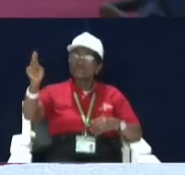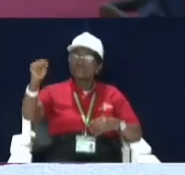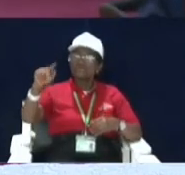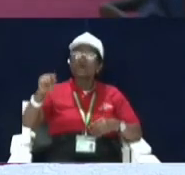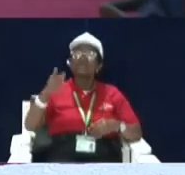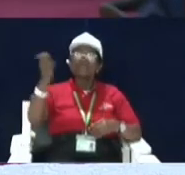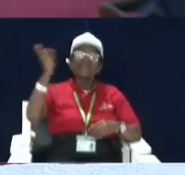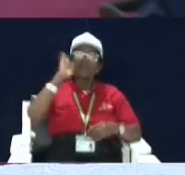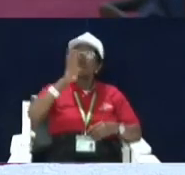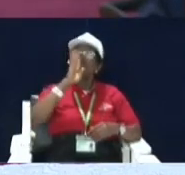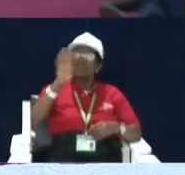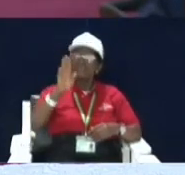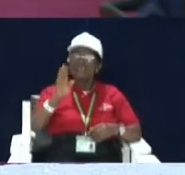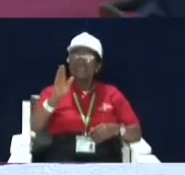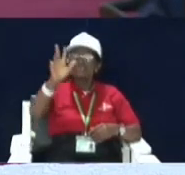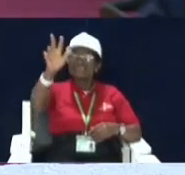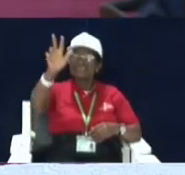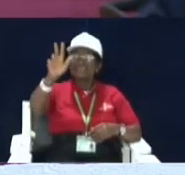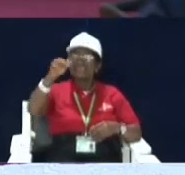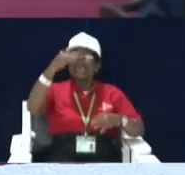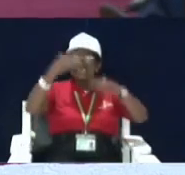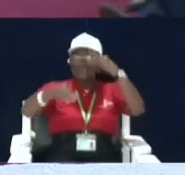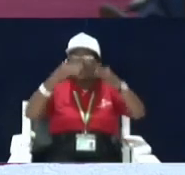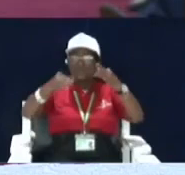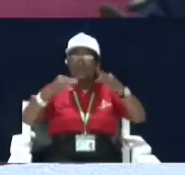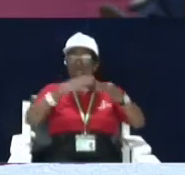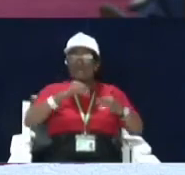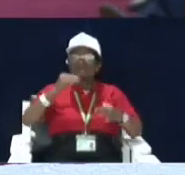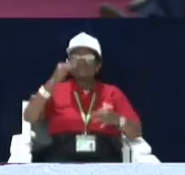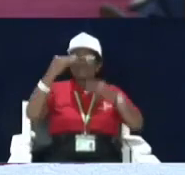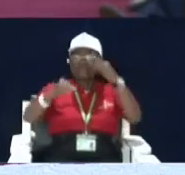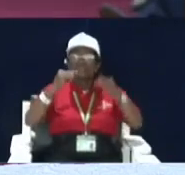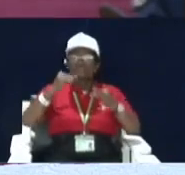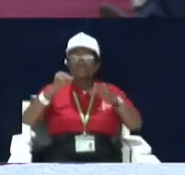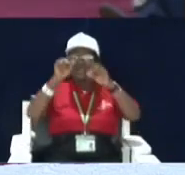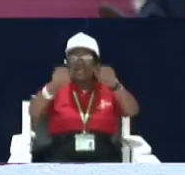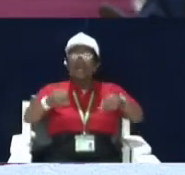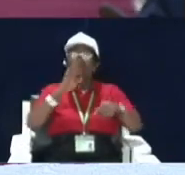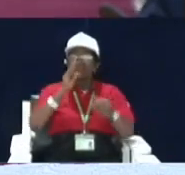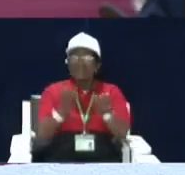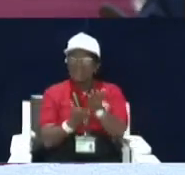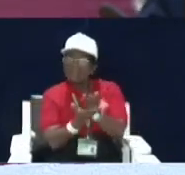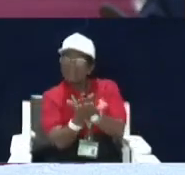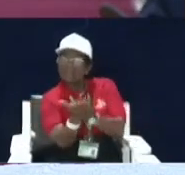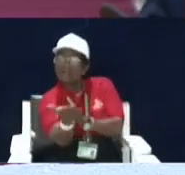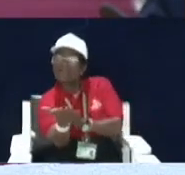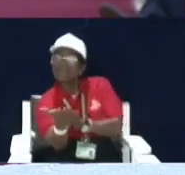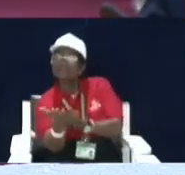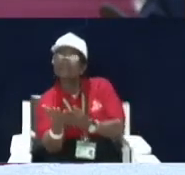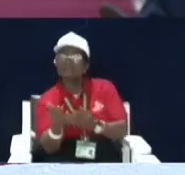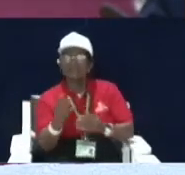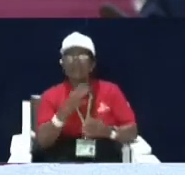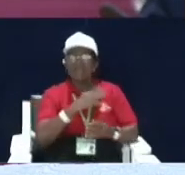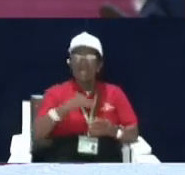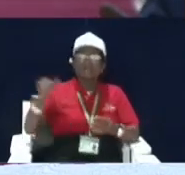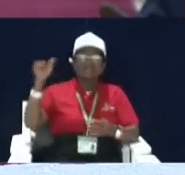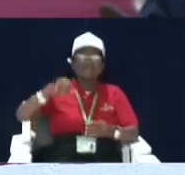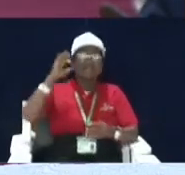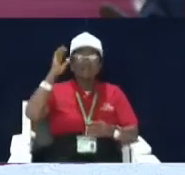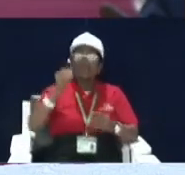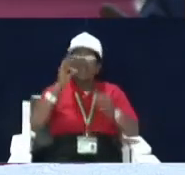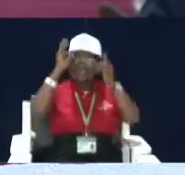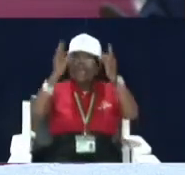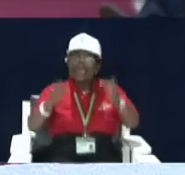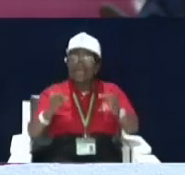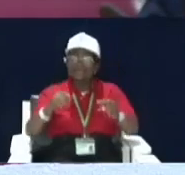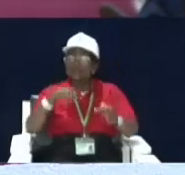the judges can be bribed. So if they are going to decide who wins on points, they could say